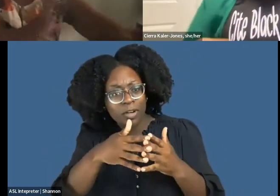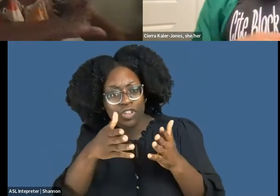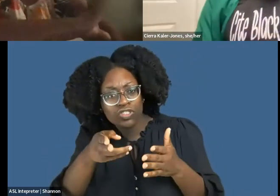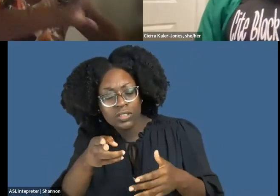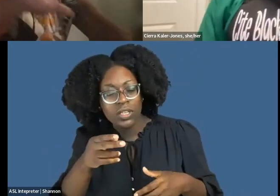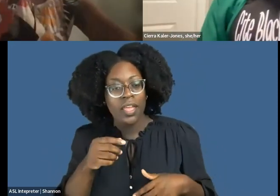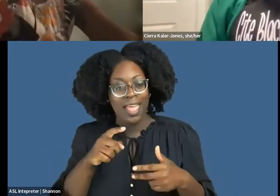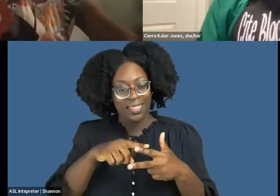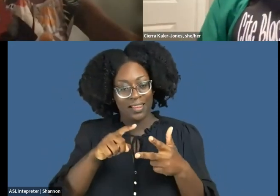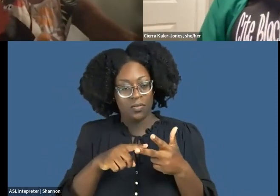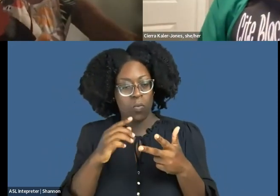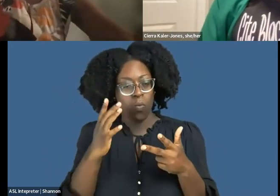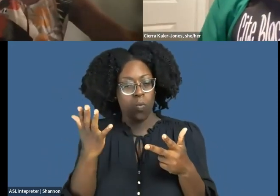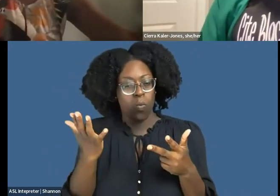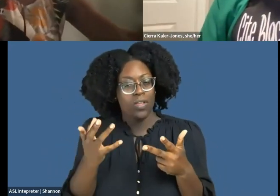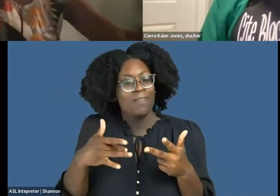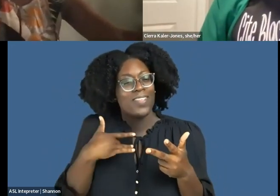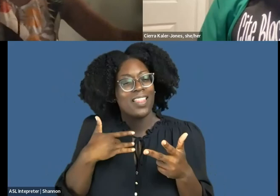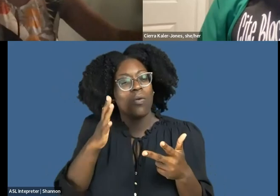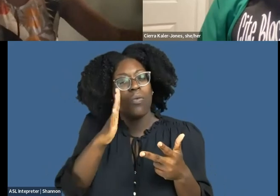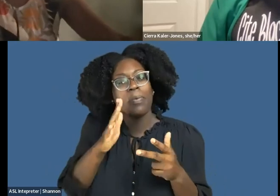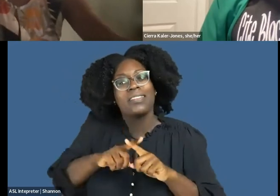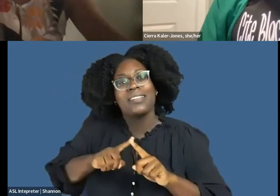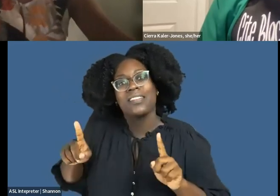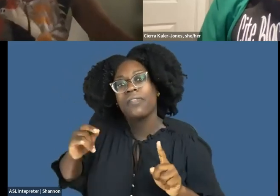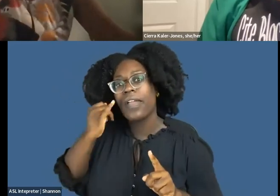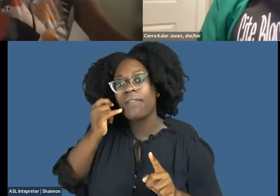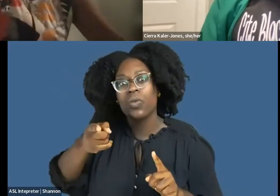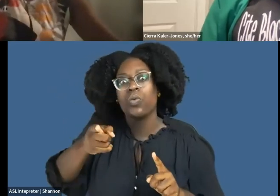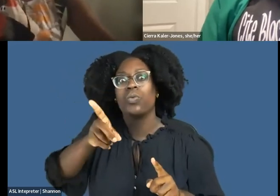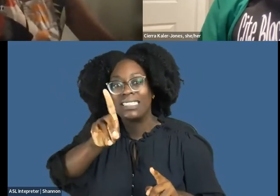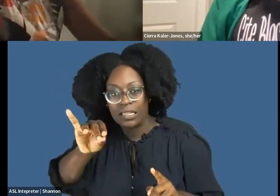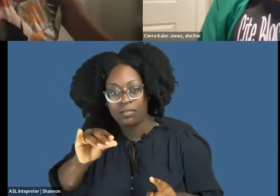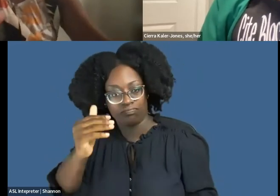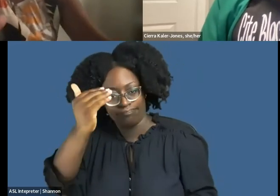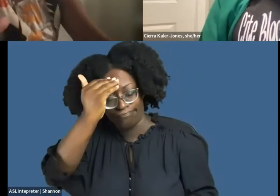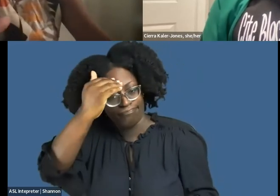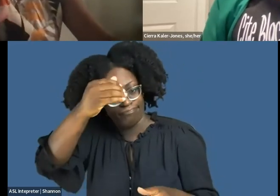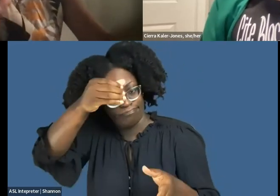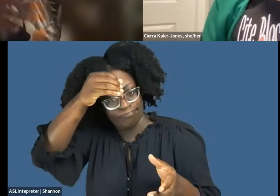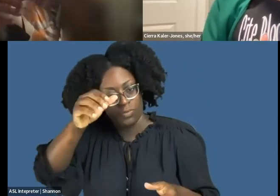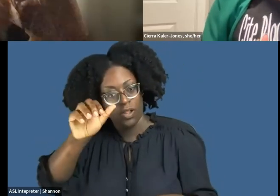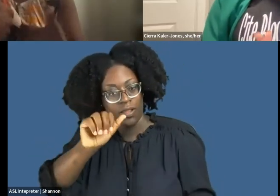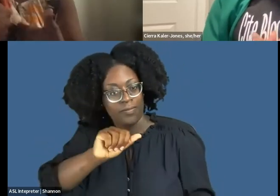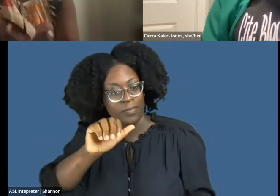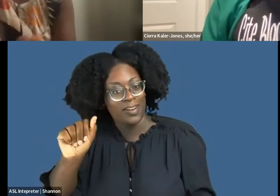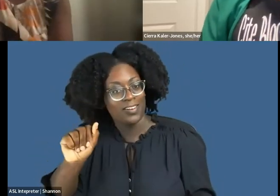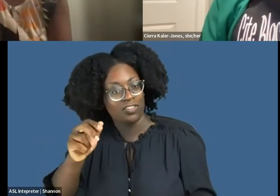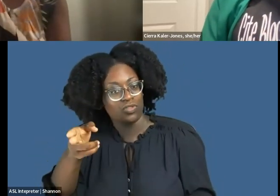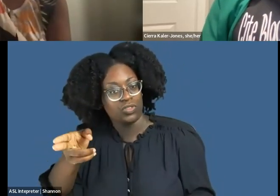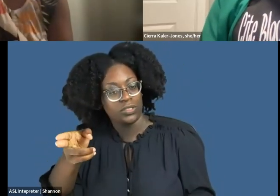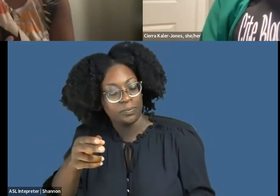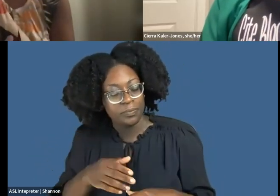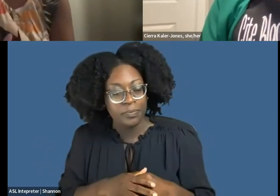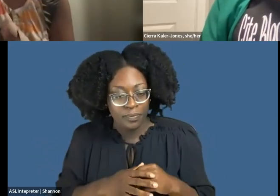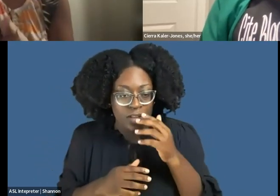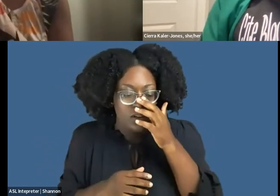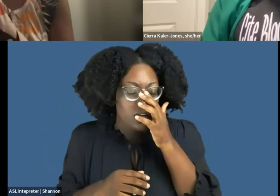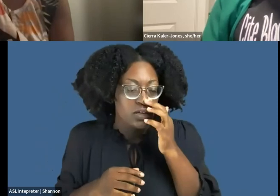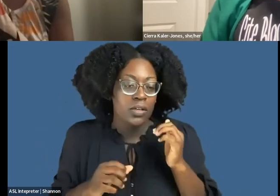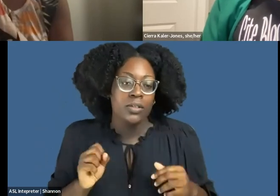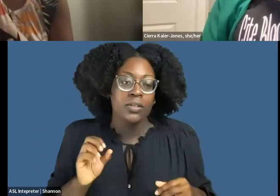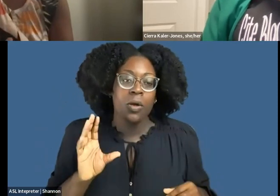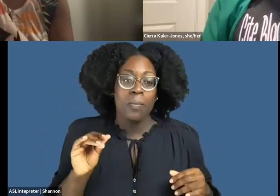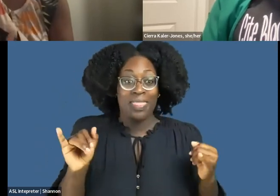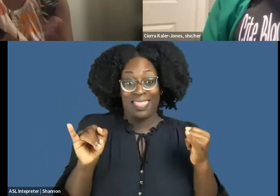1400s all the way to like Trayvon Martin in 1 semester. It's quite the odyssey, right? And then at the end, I